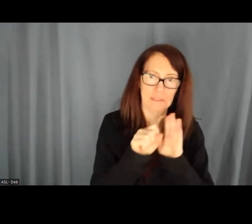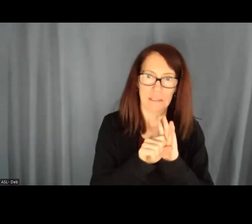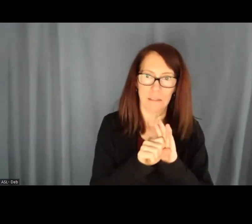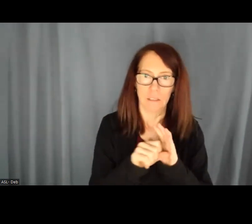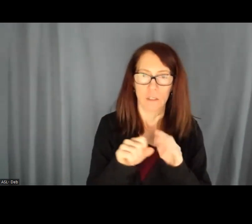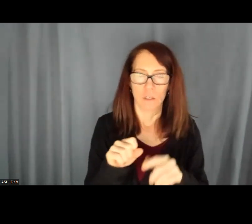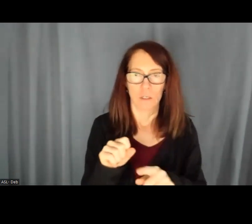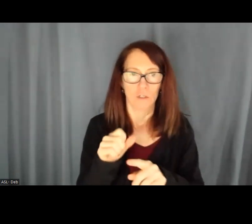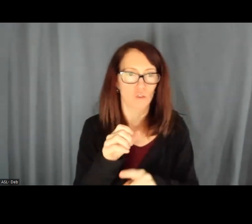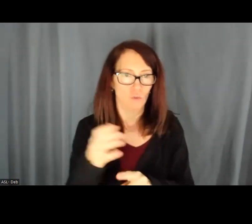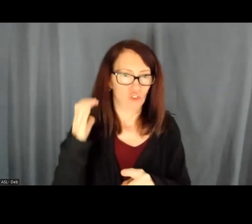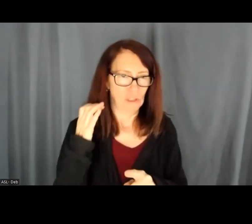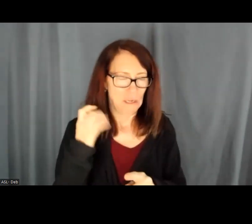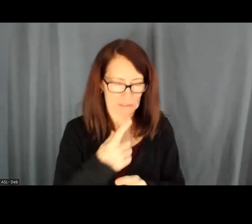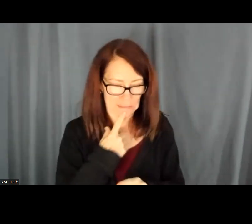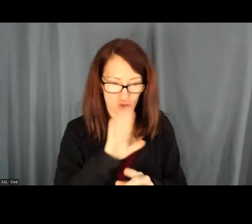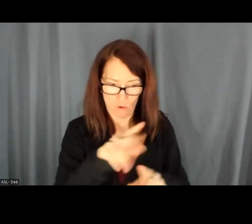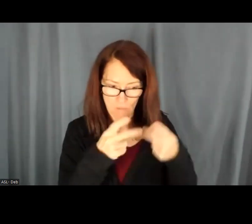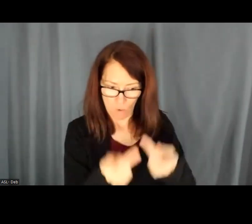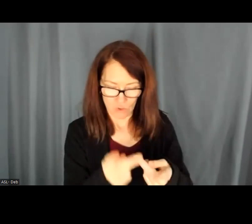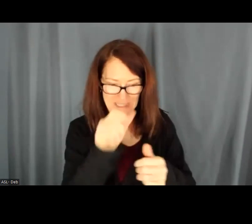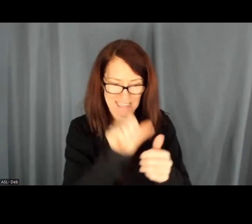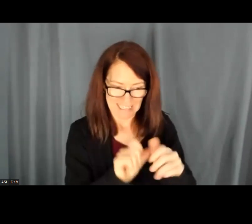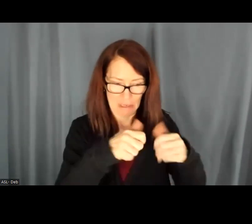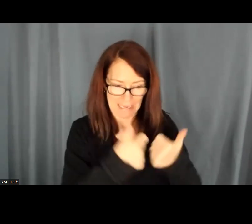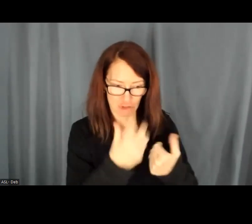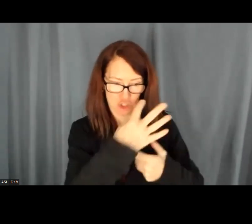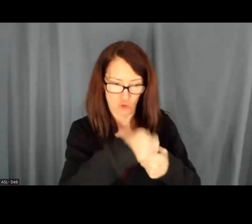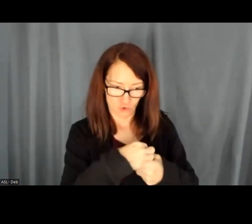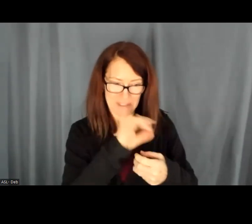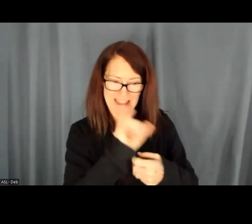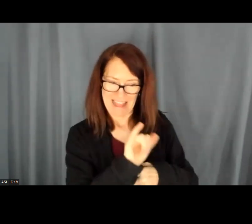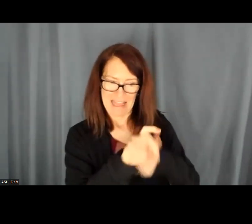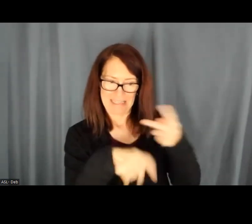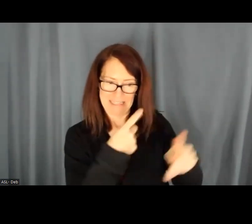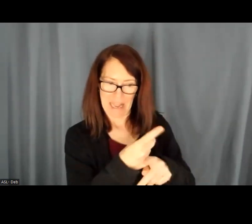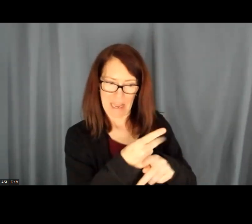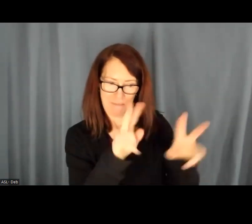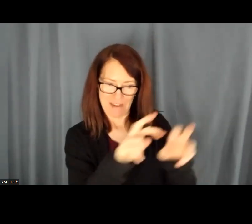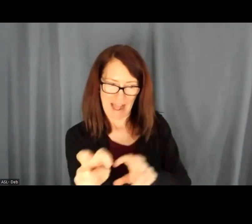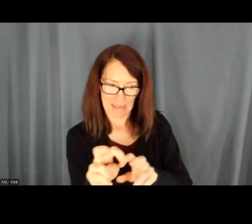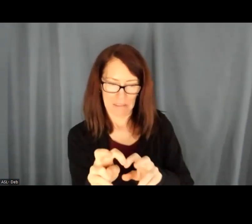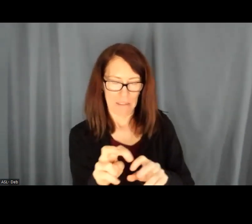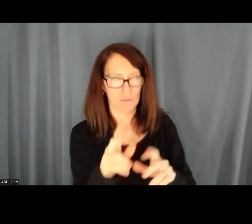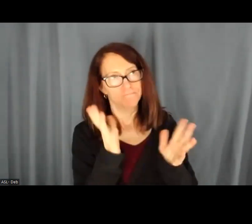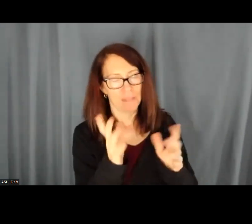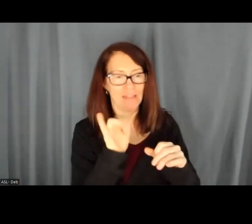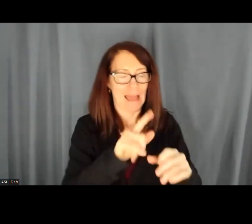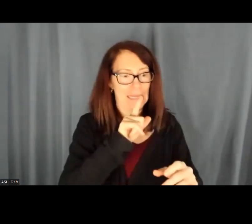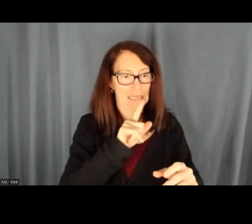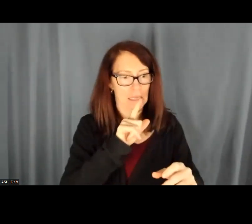that every agency includes that type of analysis, that includes a commitment to doing that type